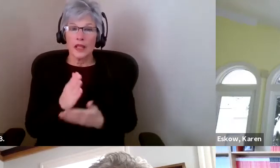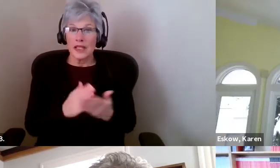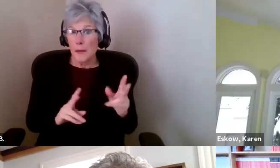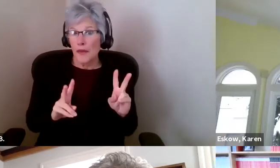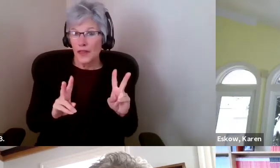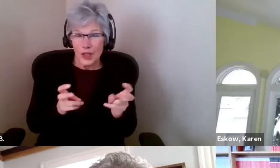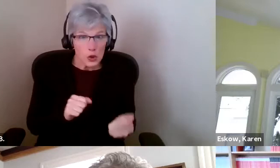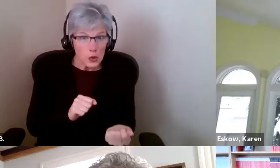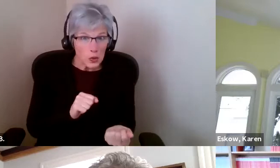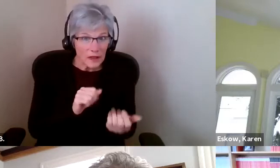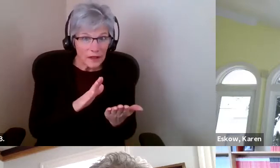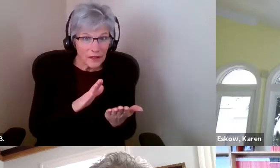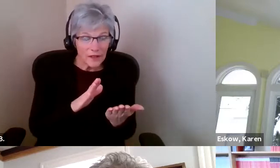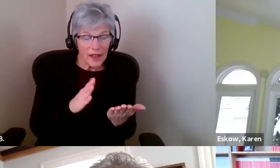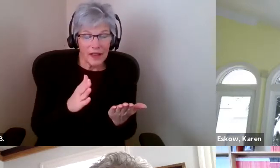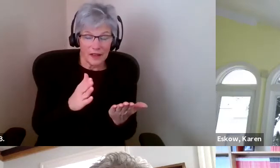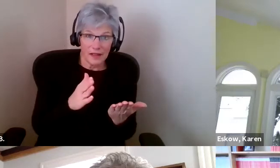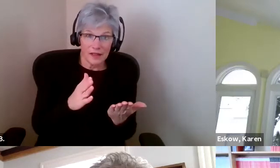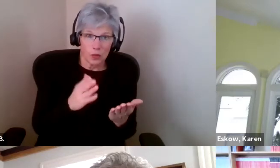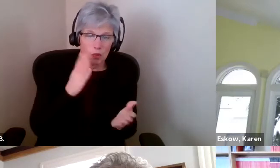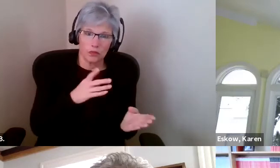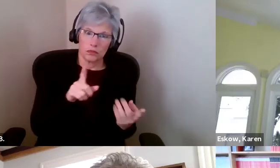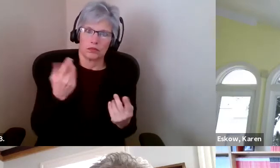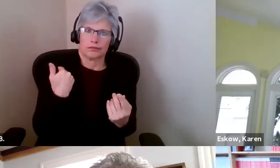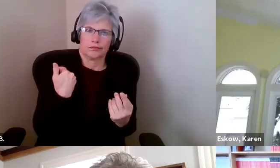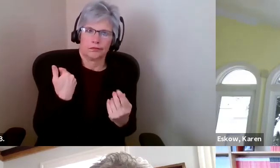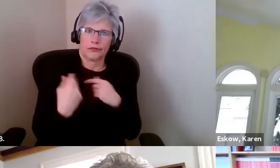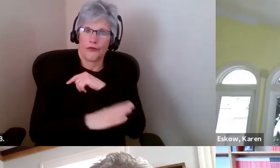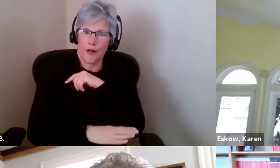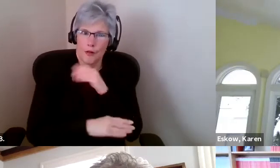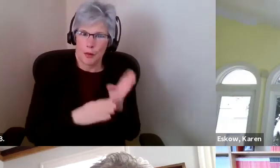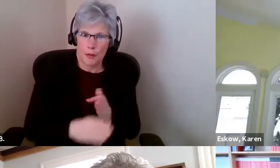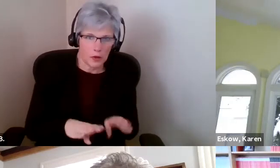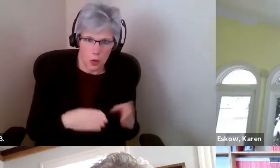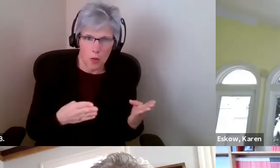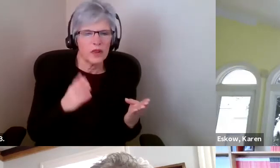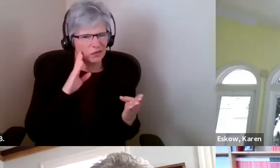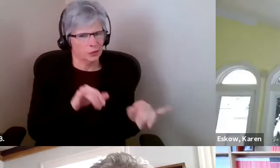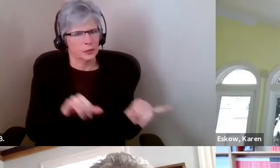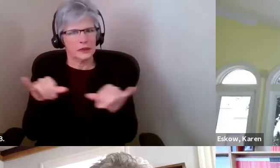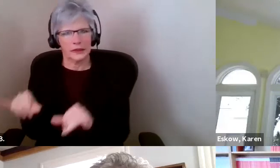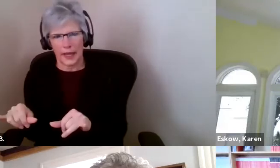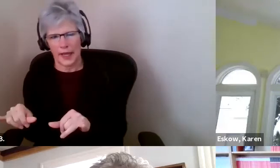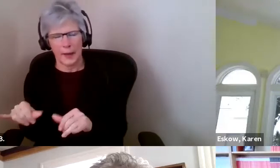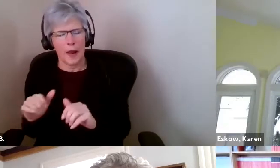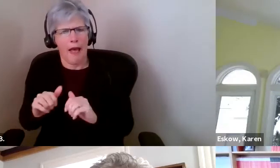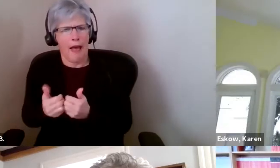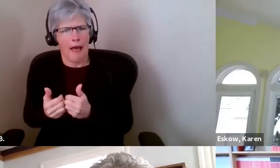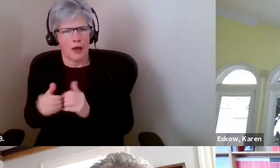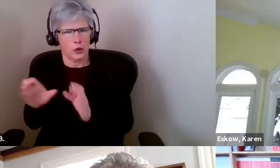fall semester. So for example, how do we actually pull this off in a safe way?